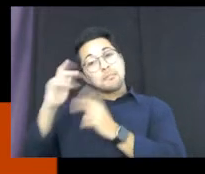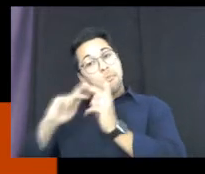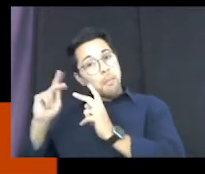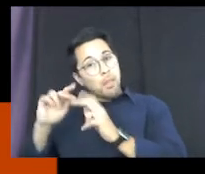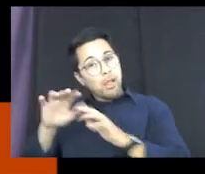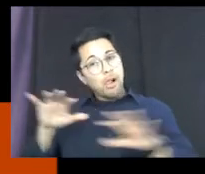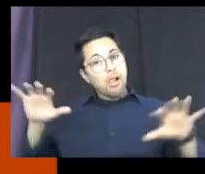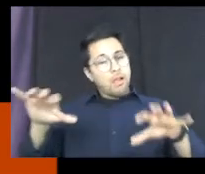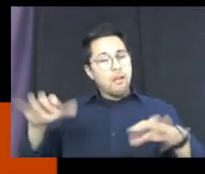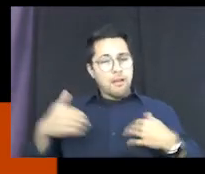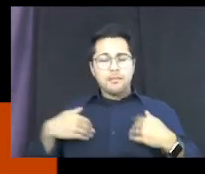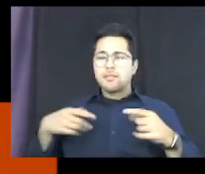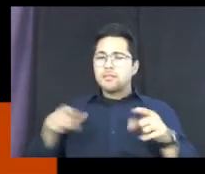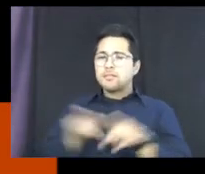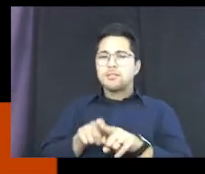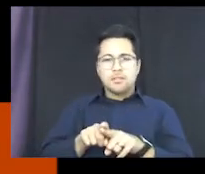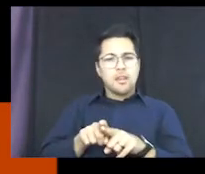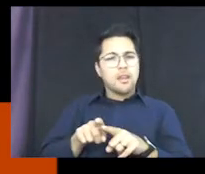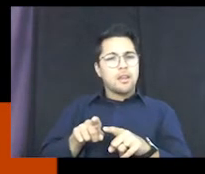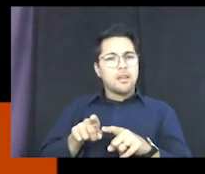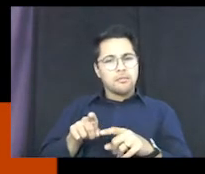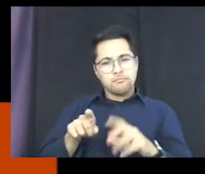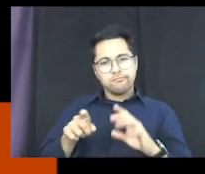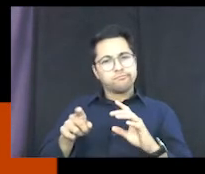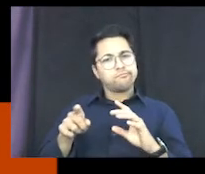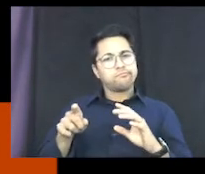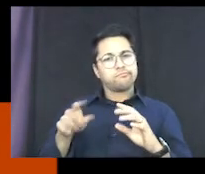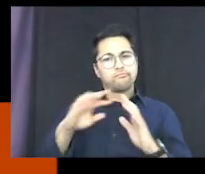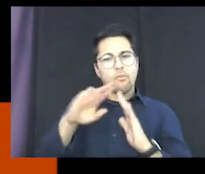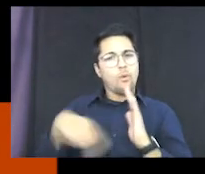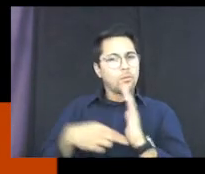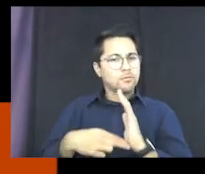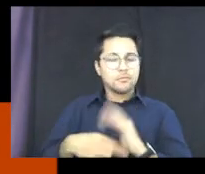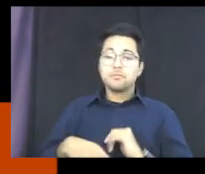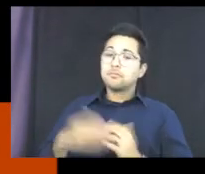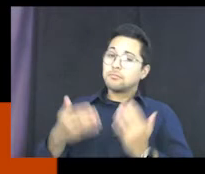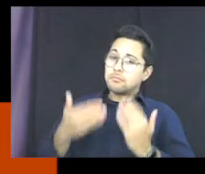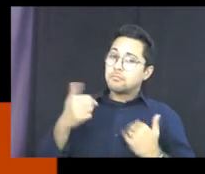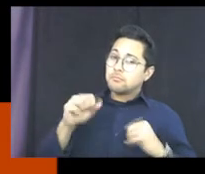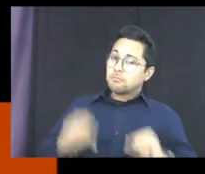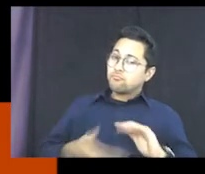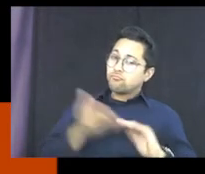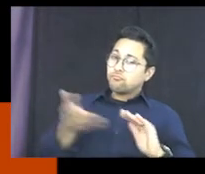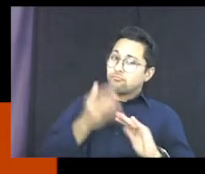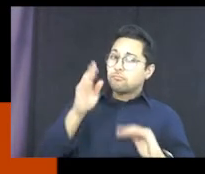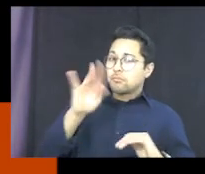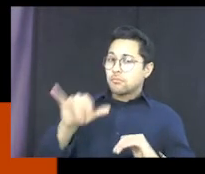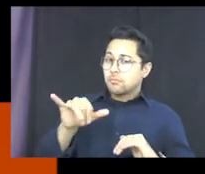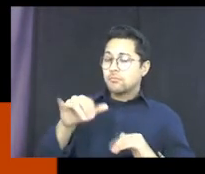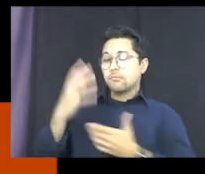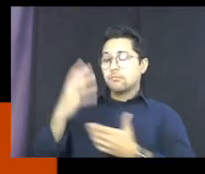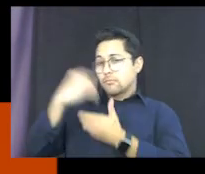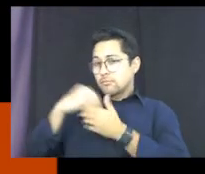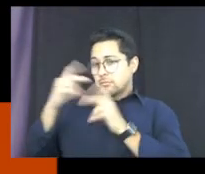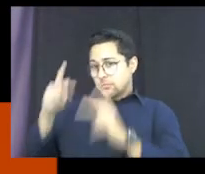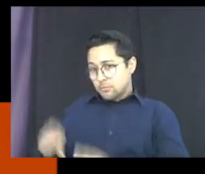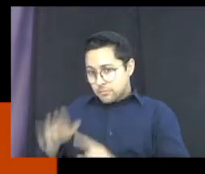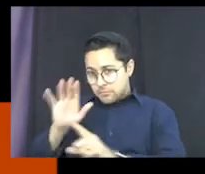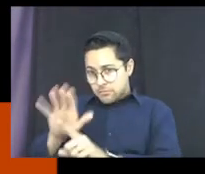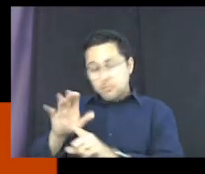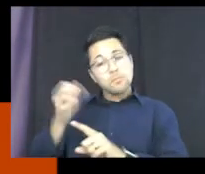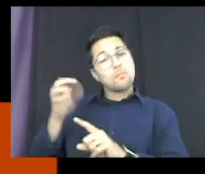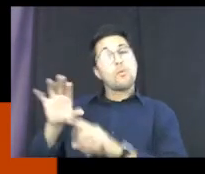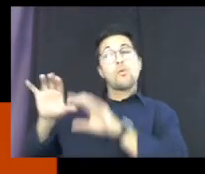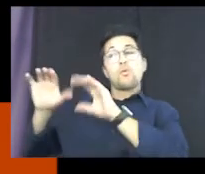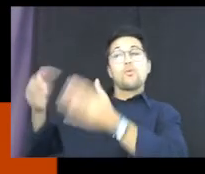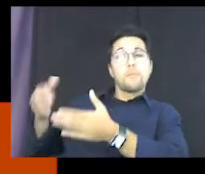the same functions mentioned above. They may be facilitated by an autistic individual or a